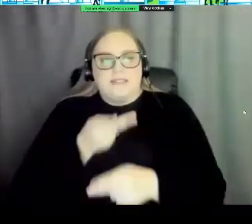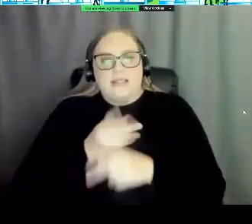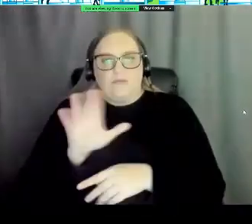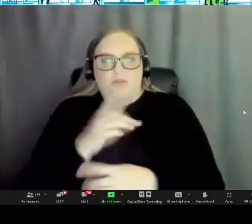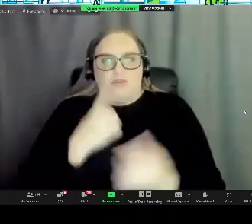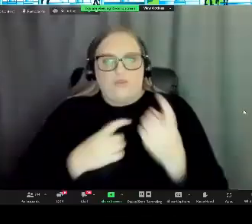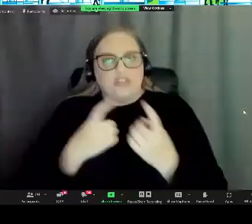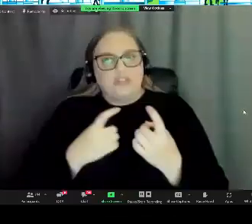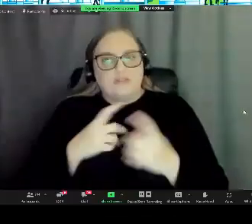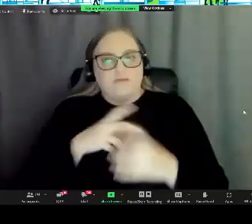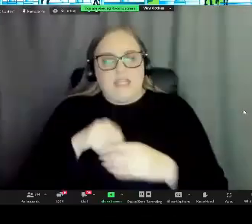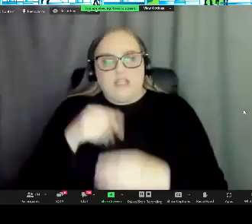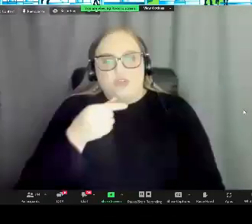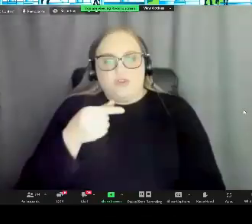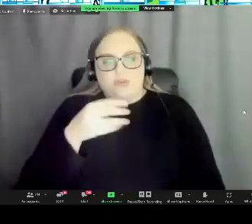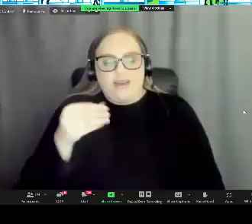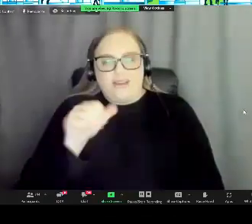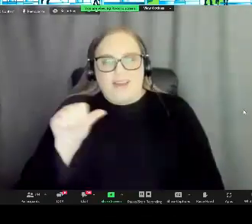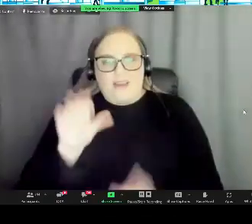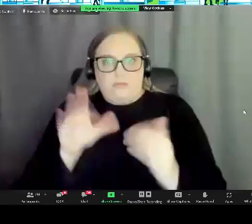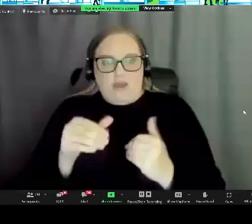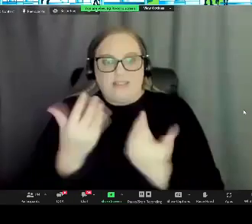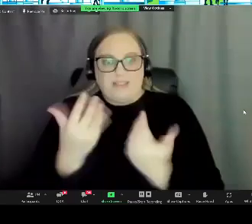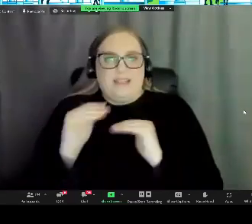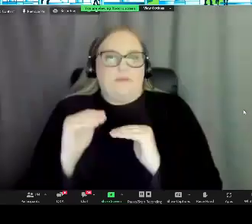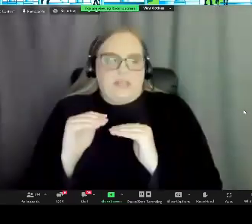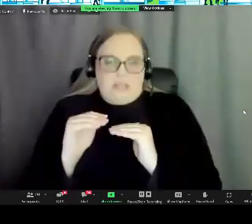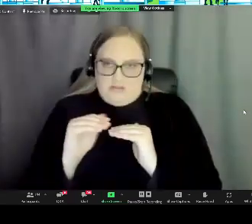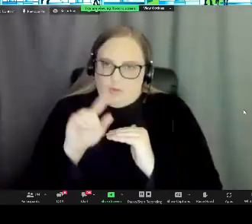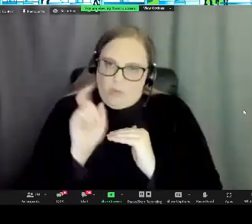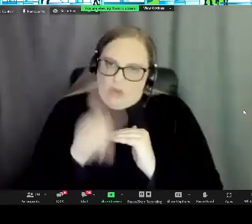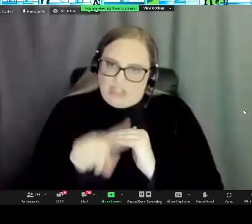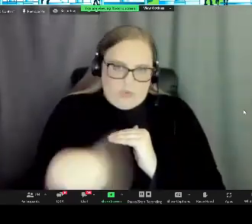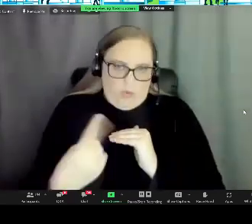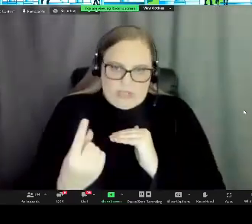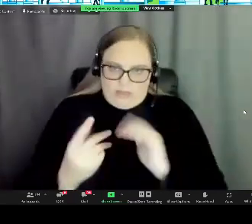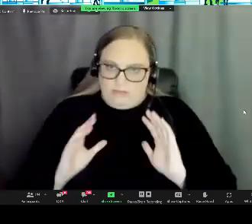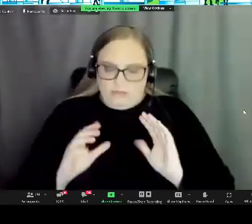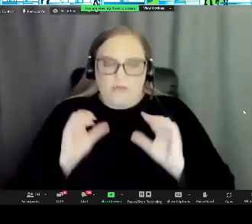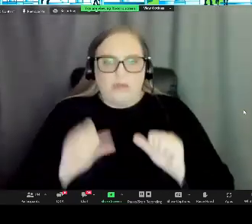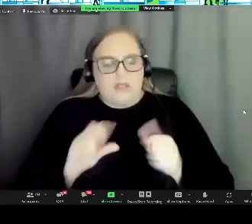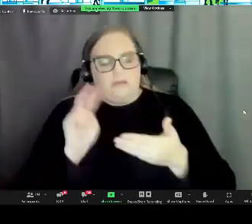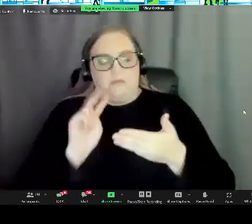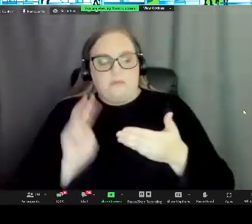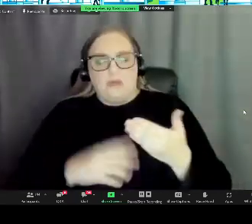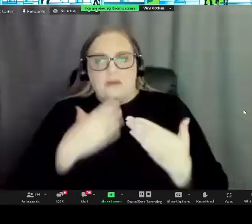QA box limited to really questions only, so we can do our best to answer as many